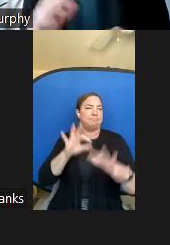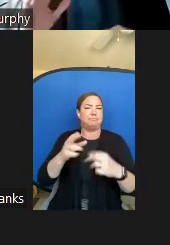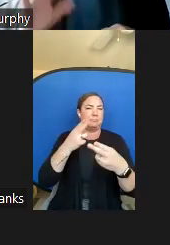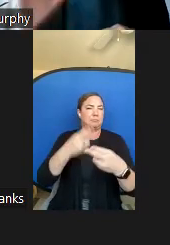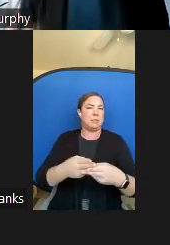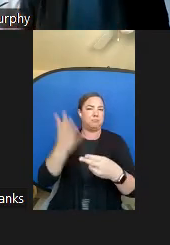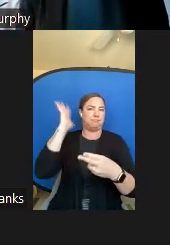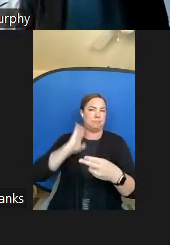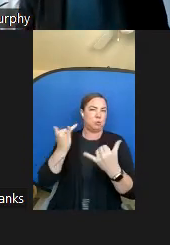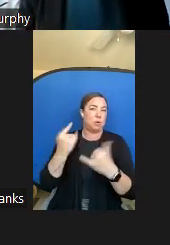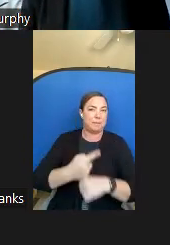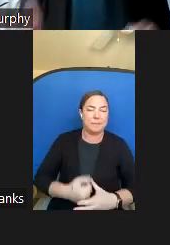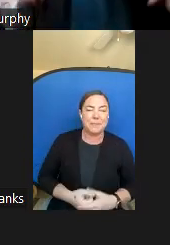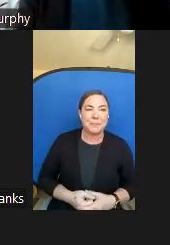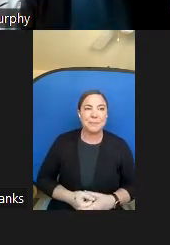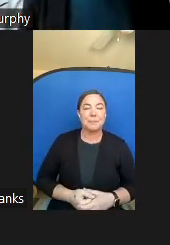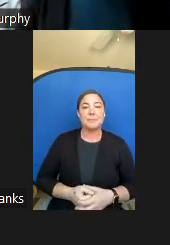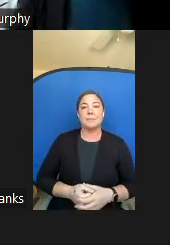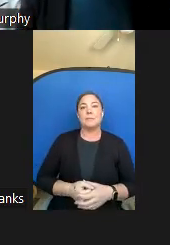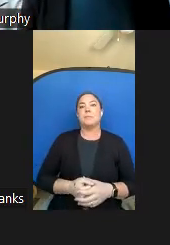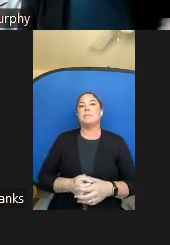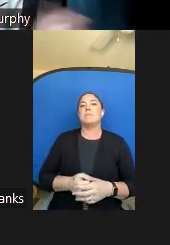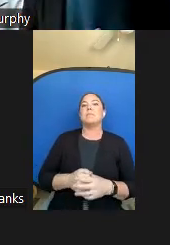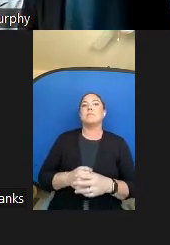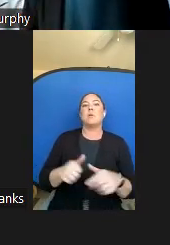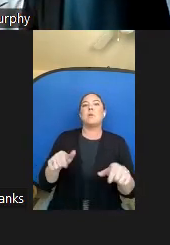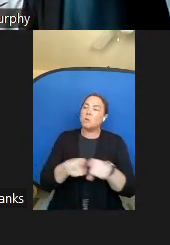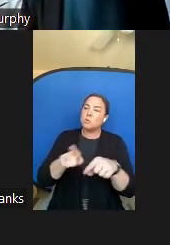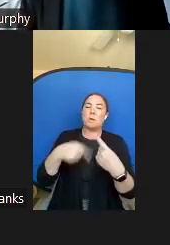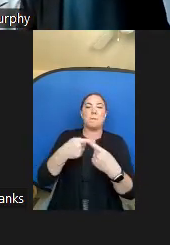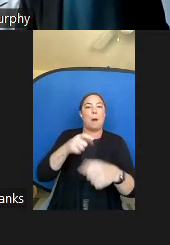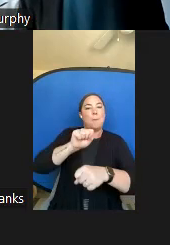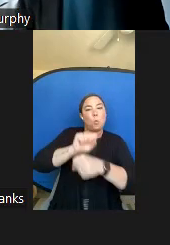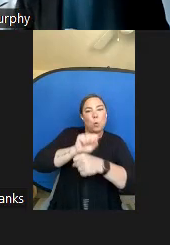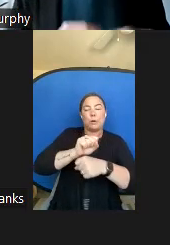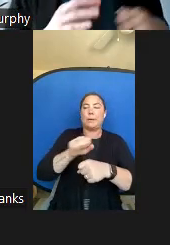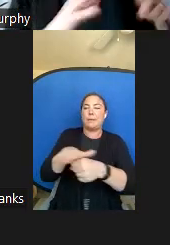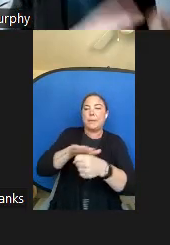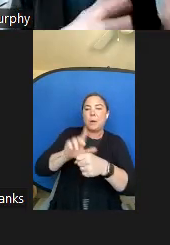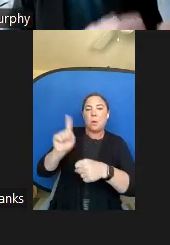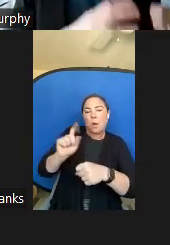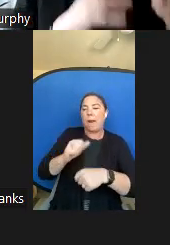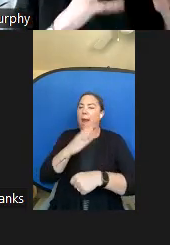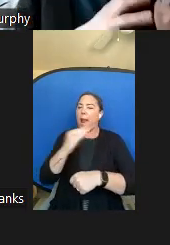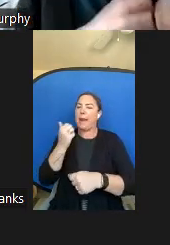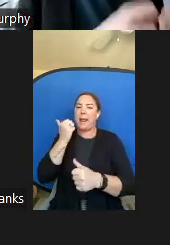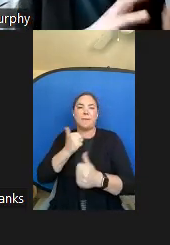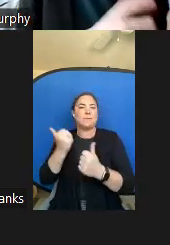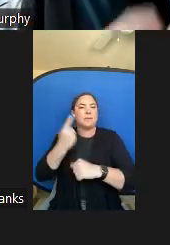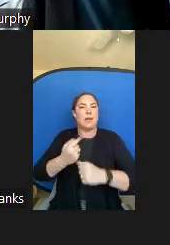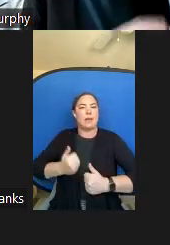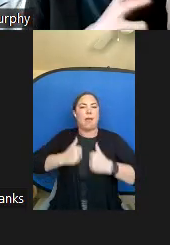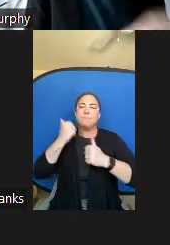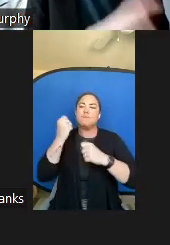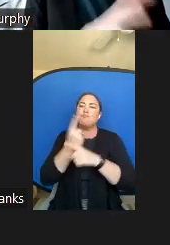of the talk concerning the place of work in framing and structuring everyday life. Now, what we know of the social